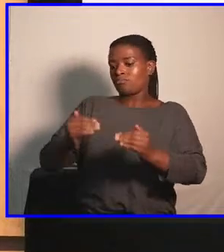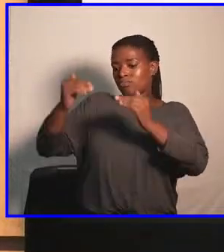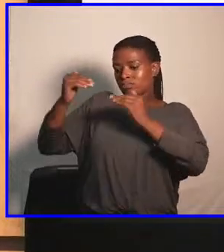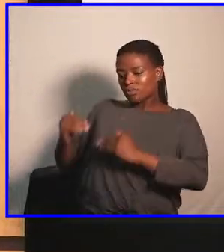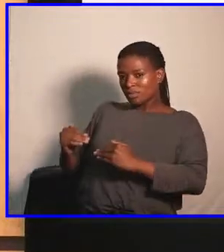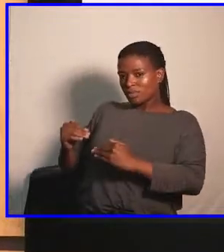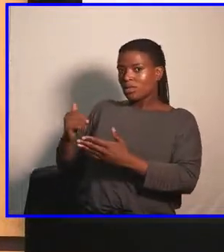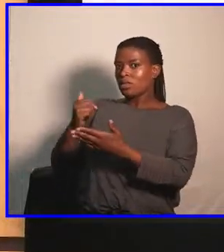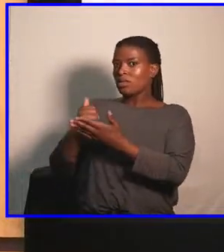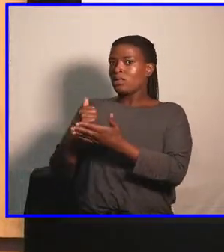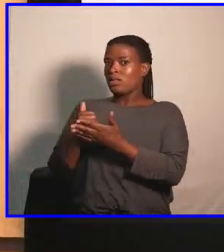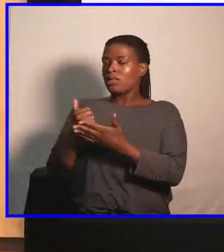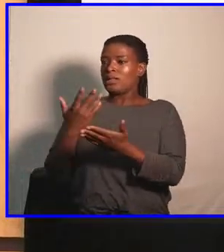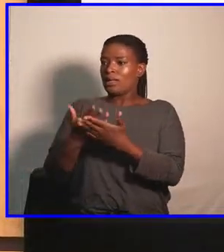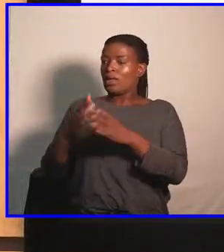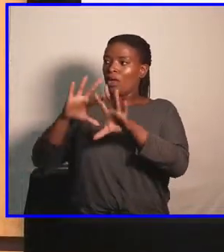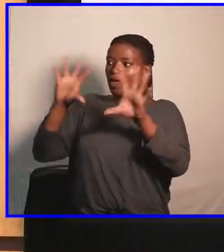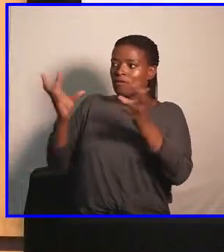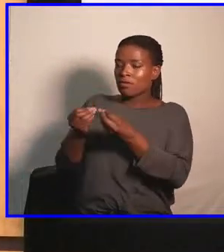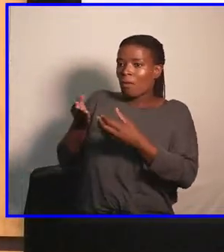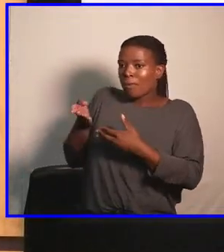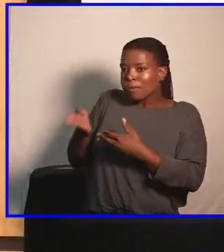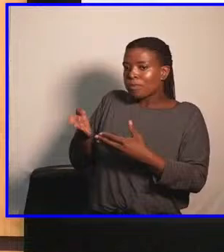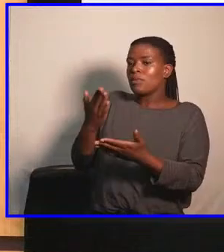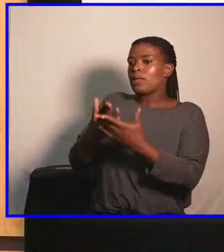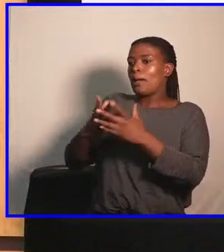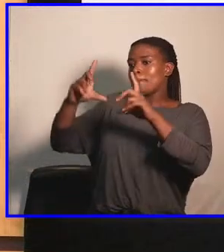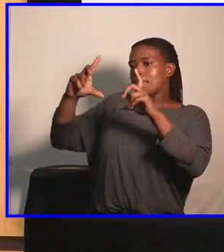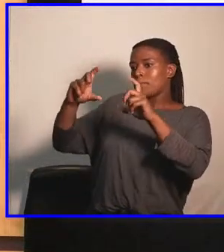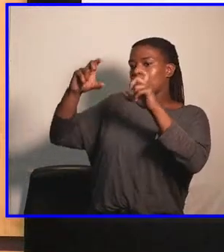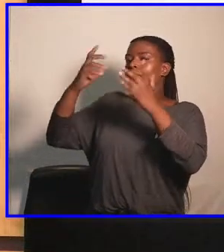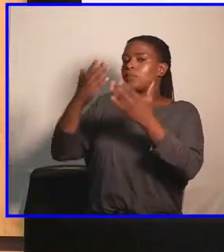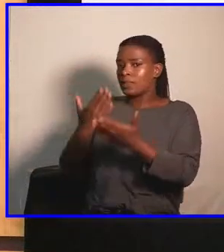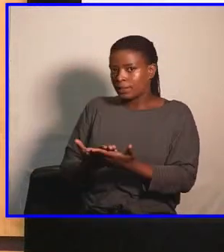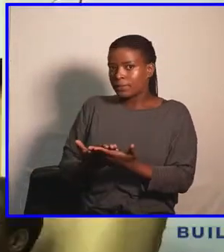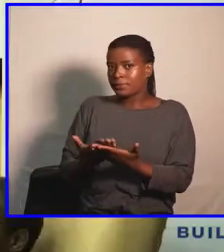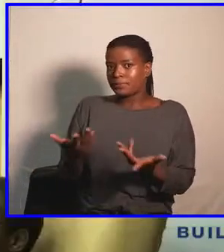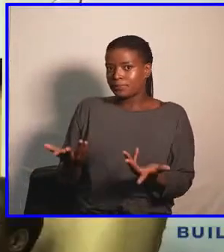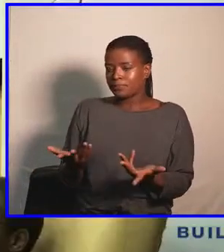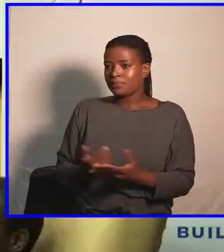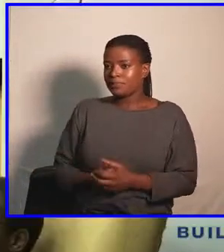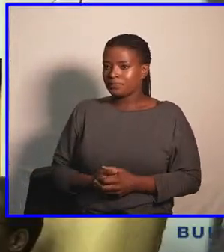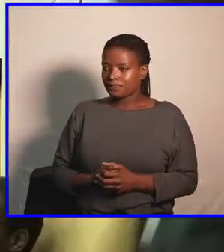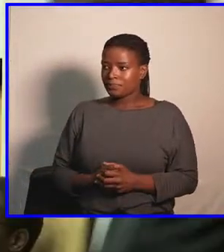can have a picture with everybody on the room, if it's okay with you.